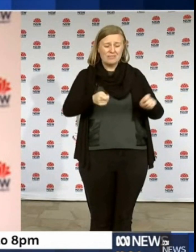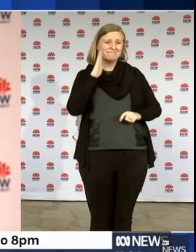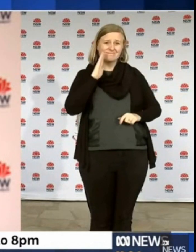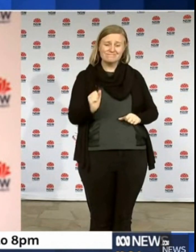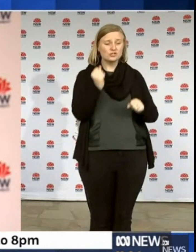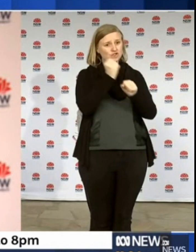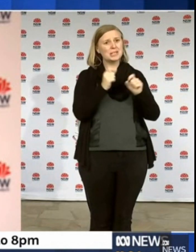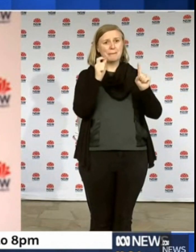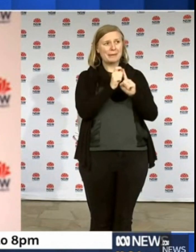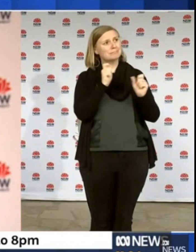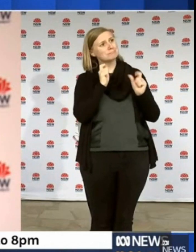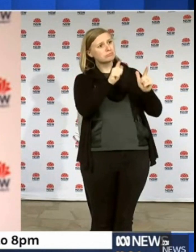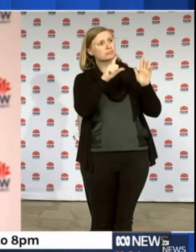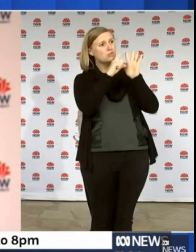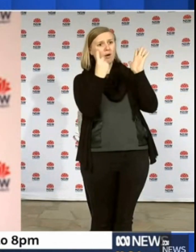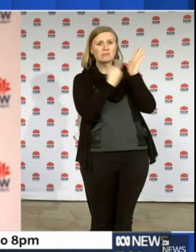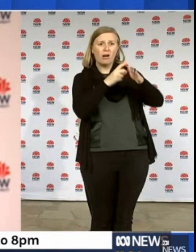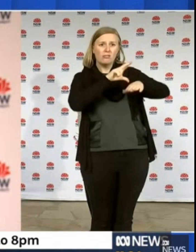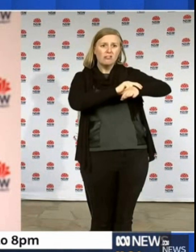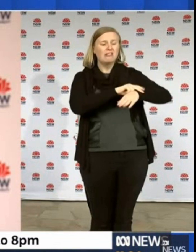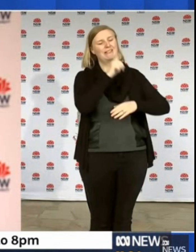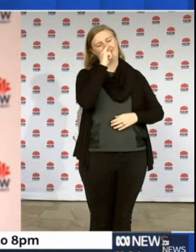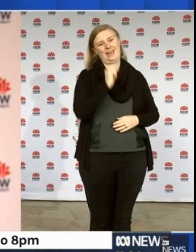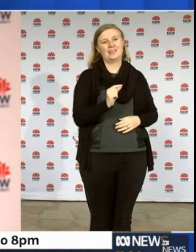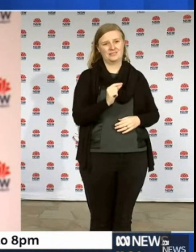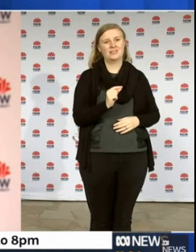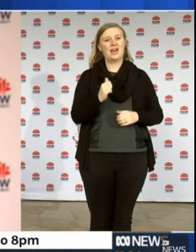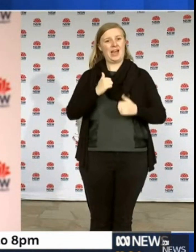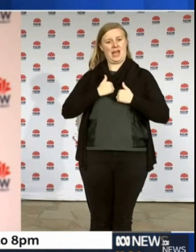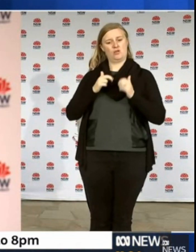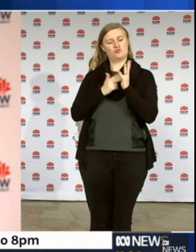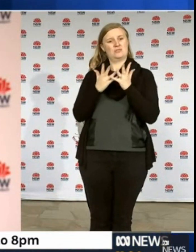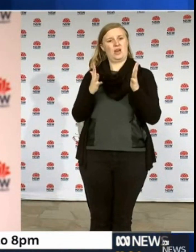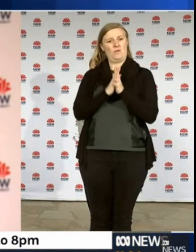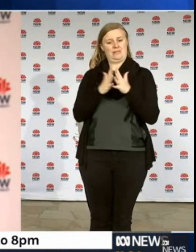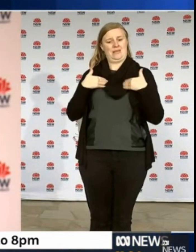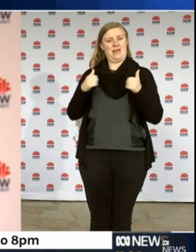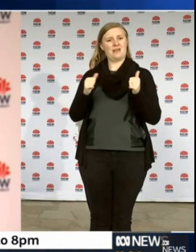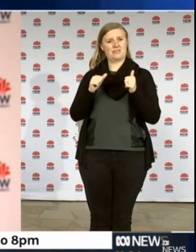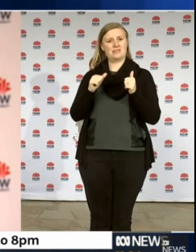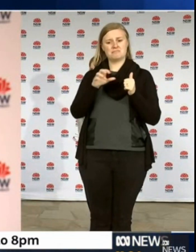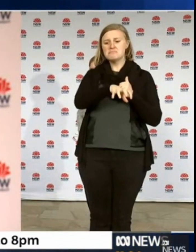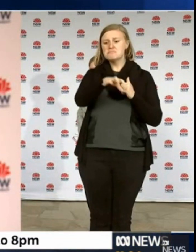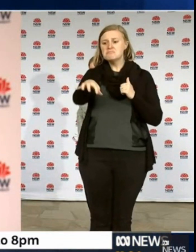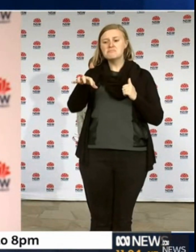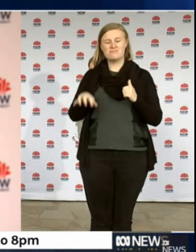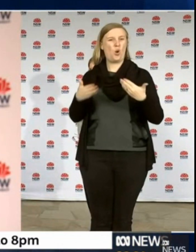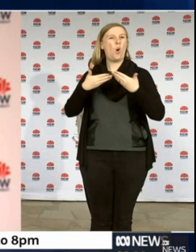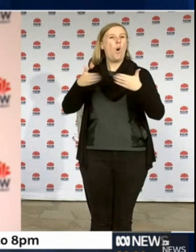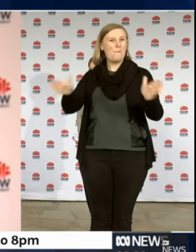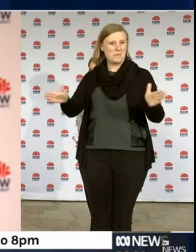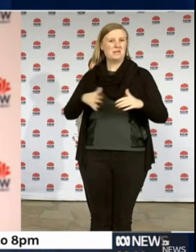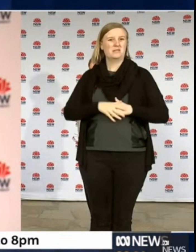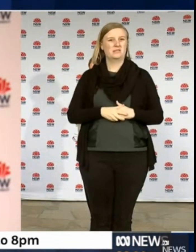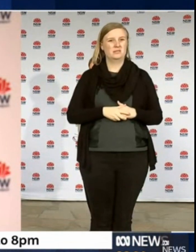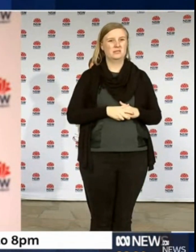to administer the vaccine to you, as are all our New South Wales health sites. But we don't want any of those sites compromised if you have a symptom.